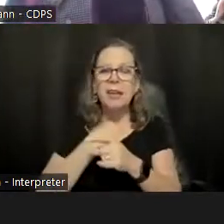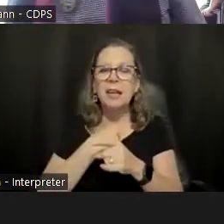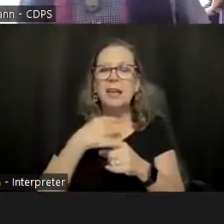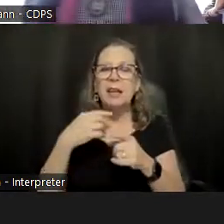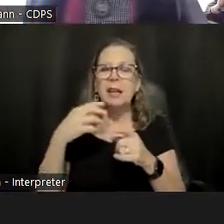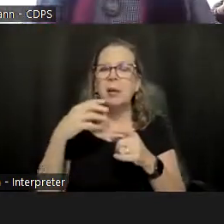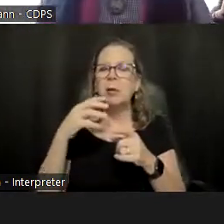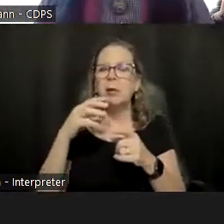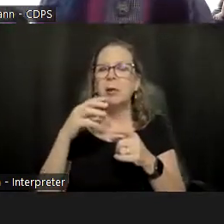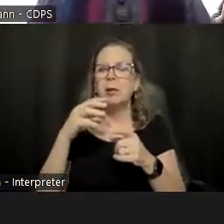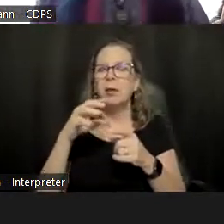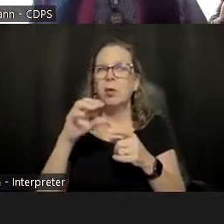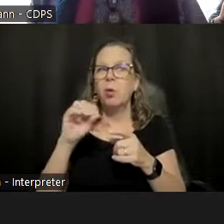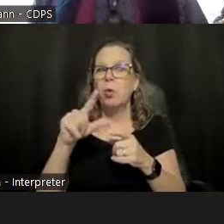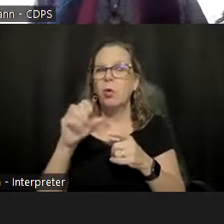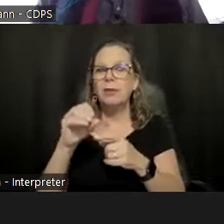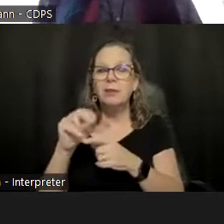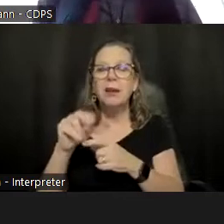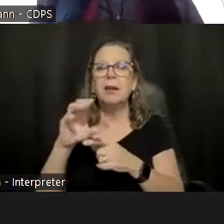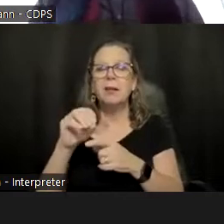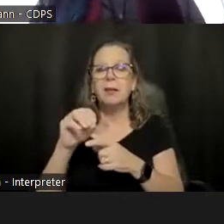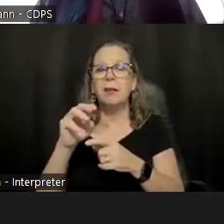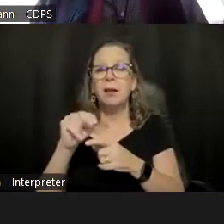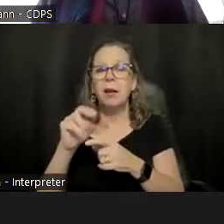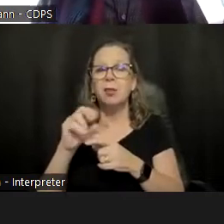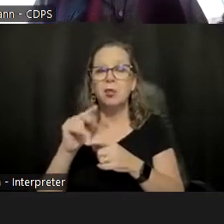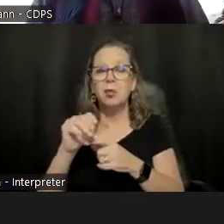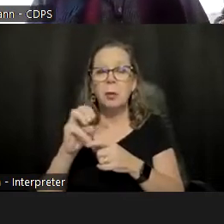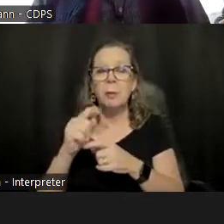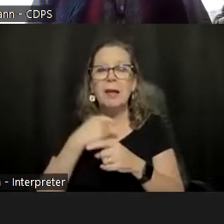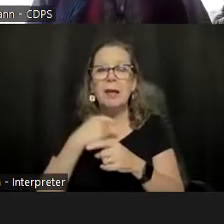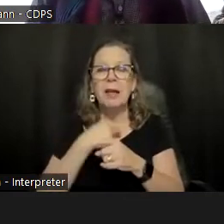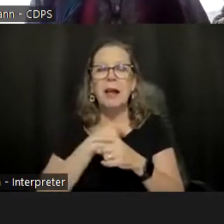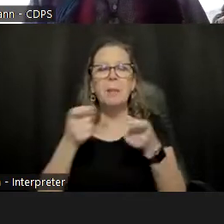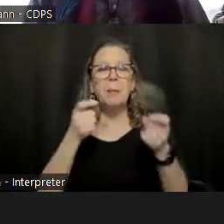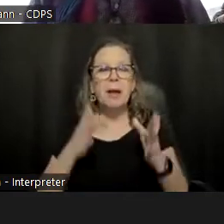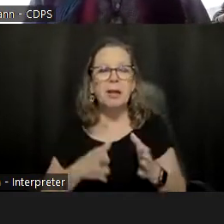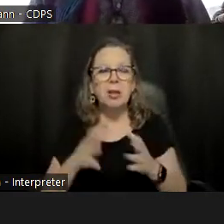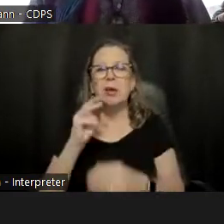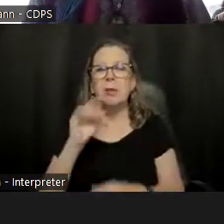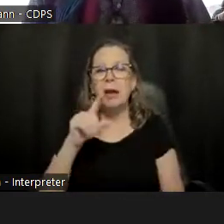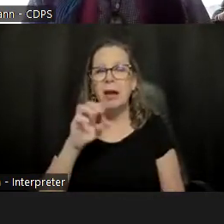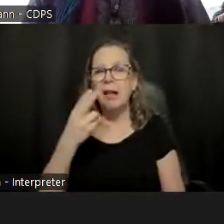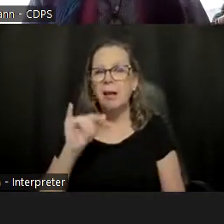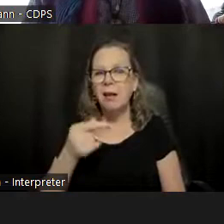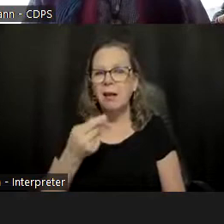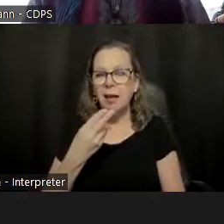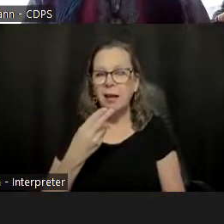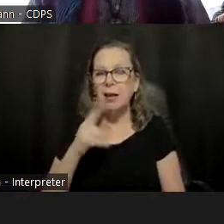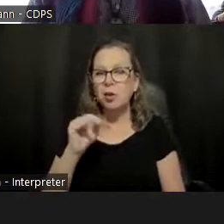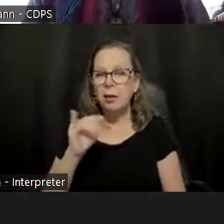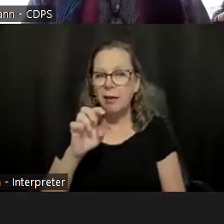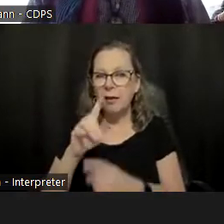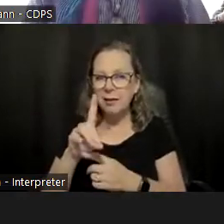Holzman-Castellans. I'm the Disaster Response and Business Continuity Manager at Mile High United Way. And then